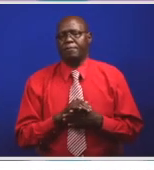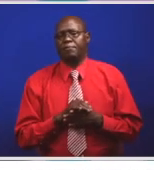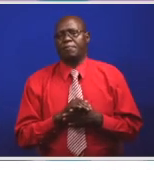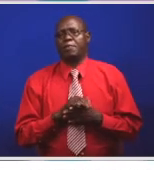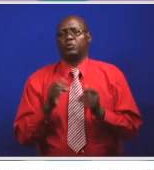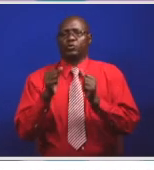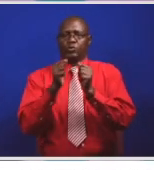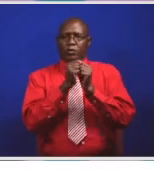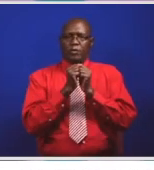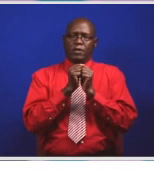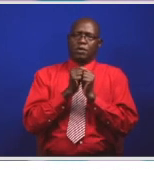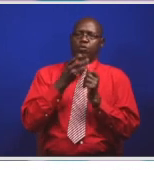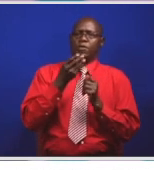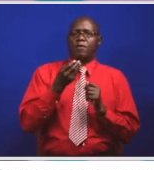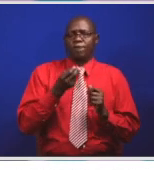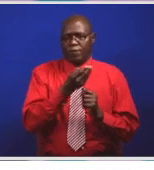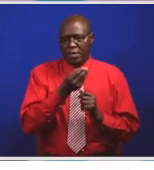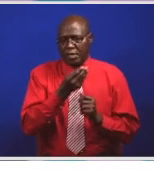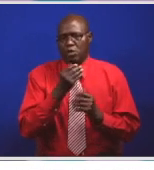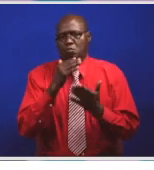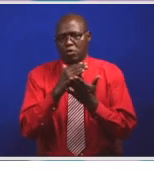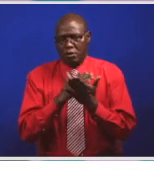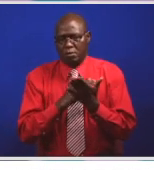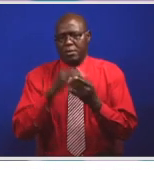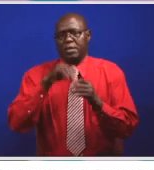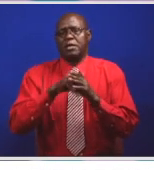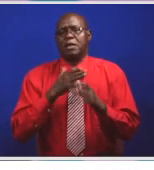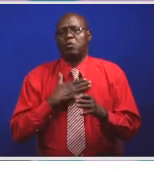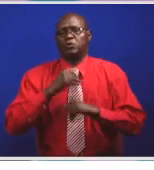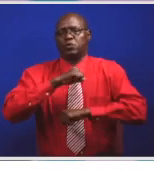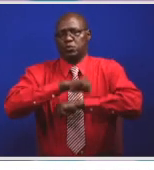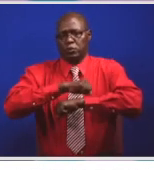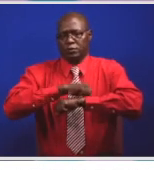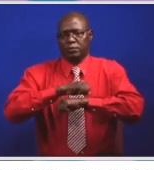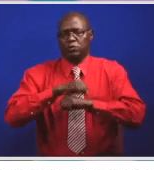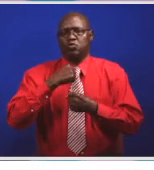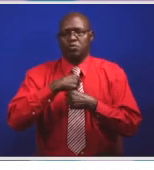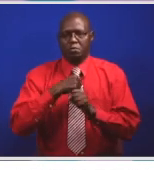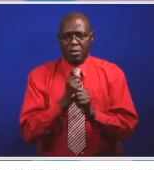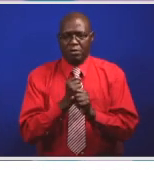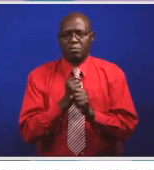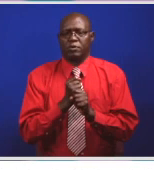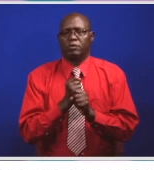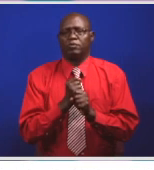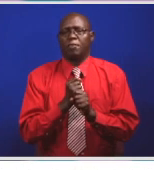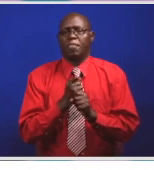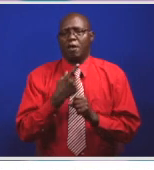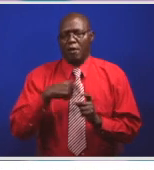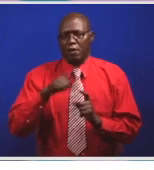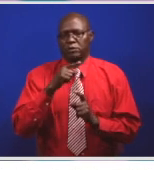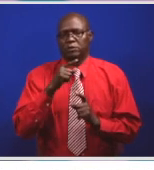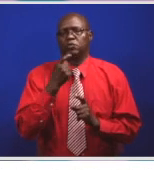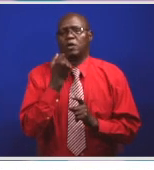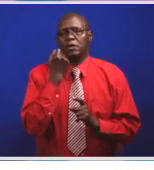together with the feeding program in our schools, to enable us to realize